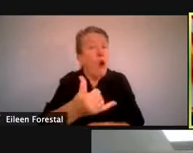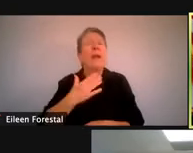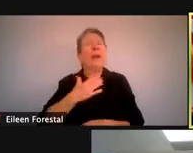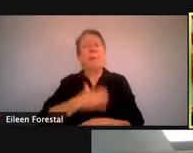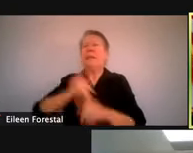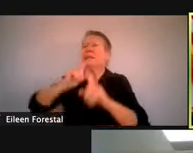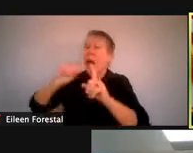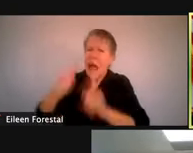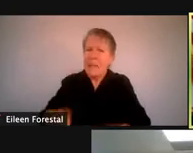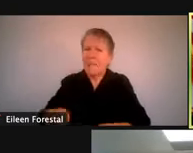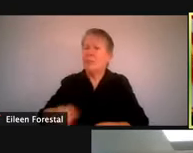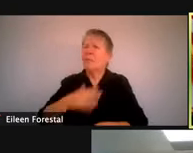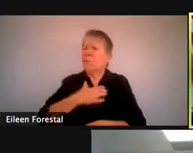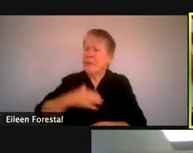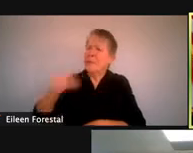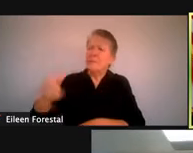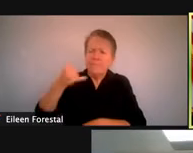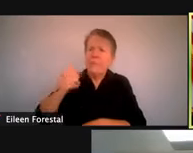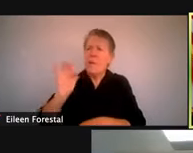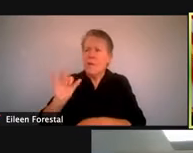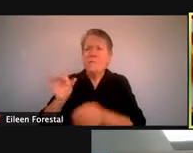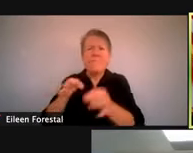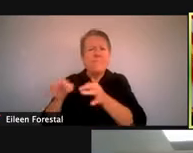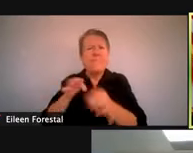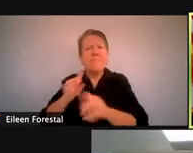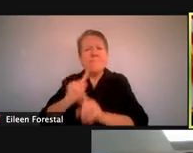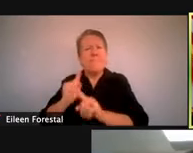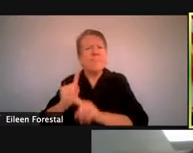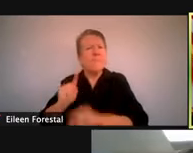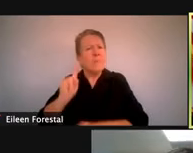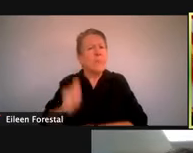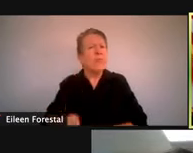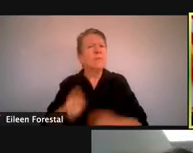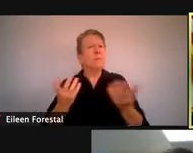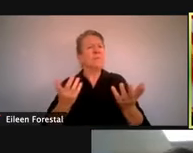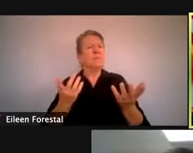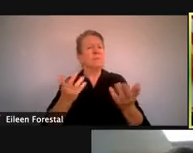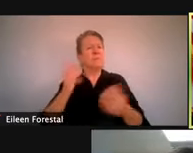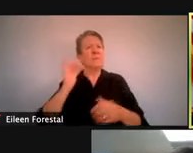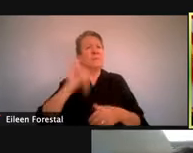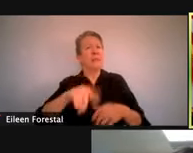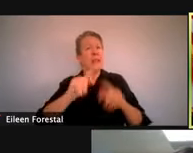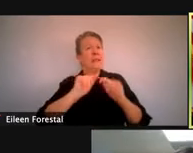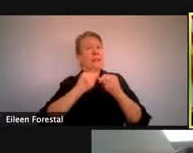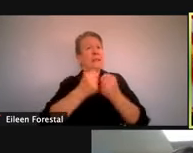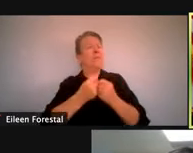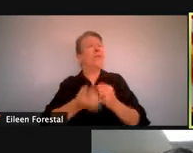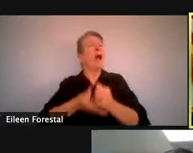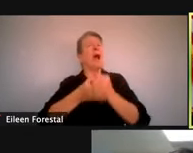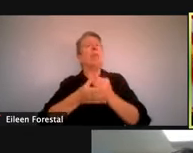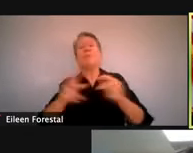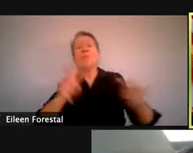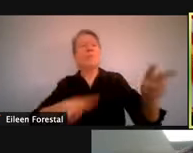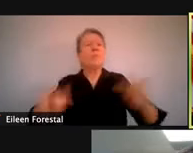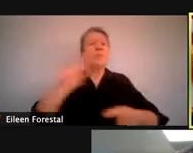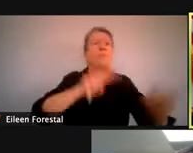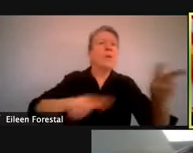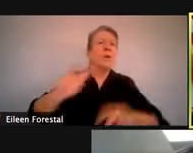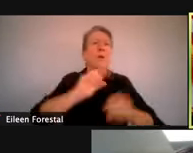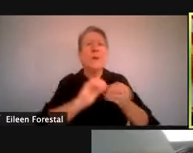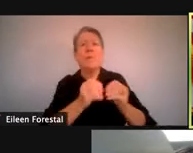to Ocean County, the hotspot teams are monitoring and working with other communities. For example, we received a call over the weekend